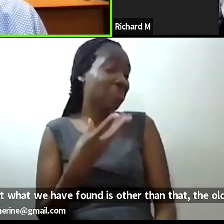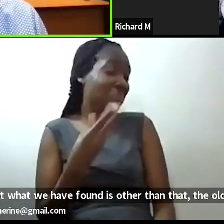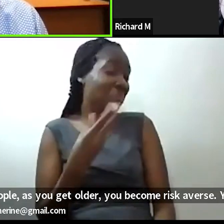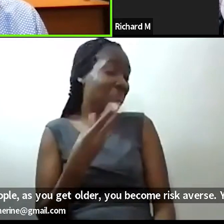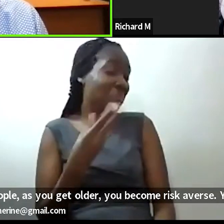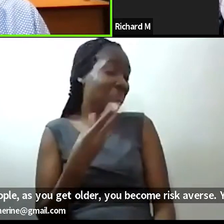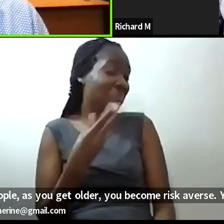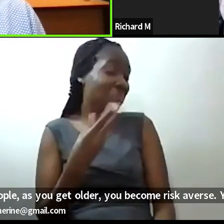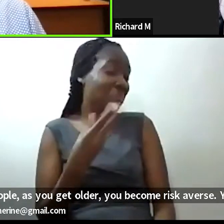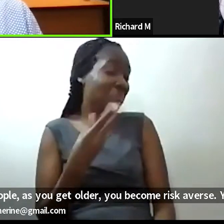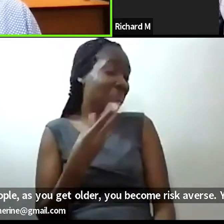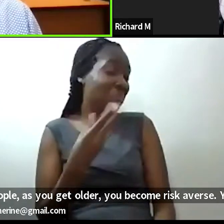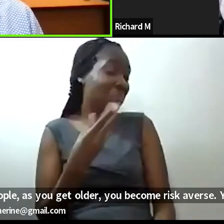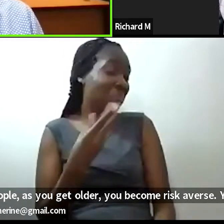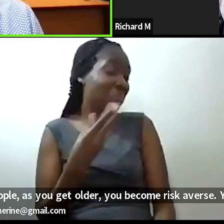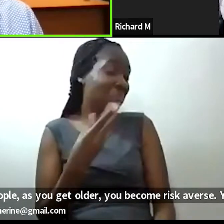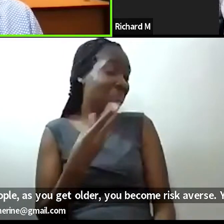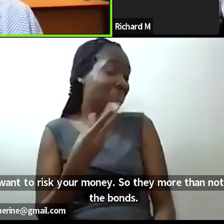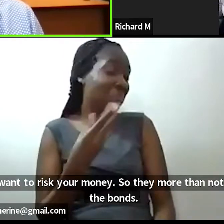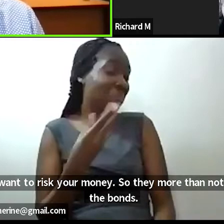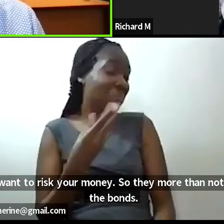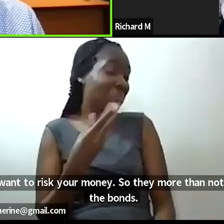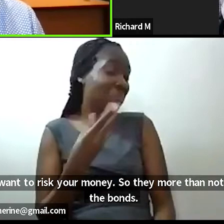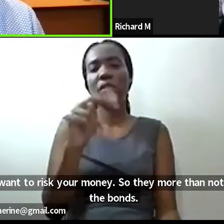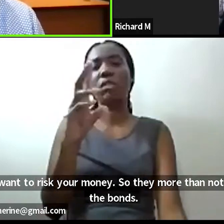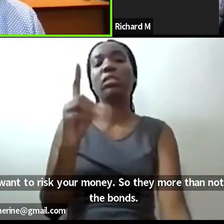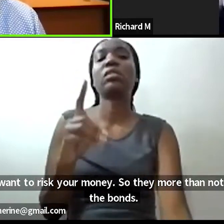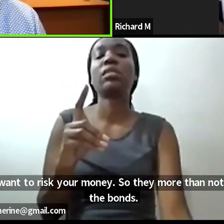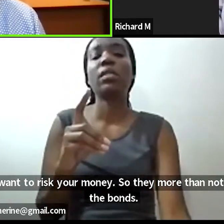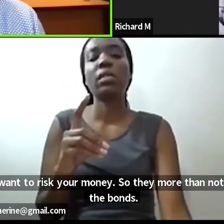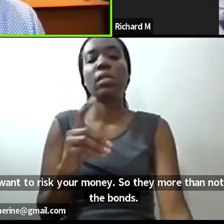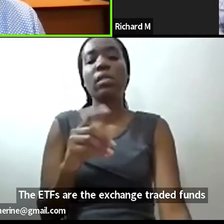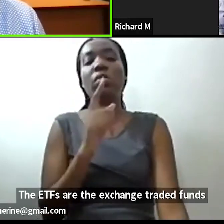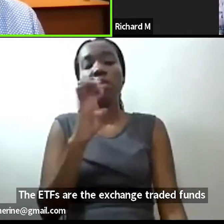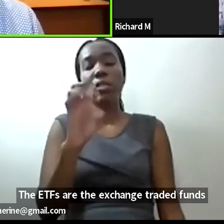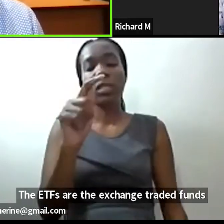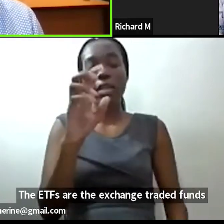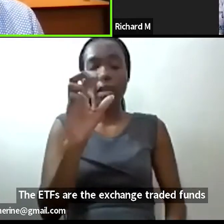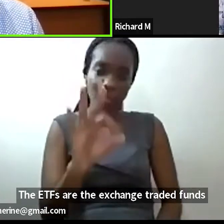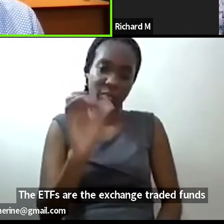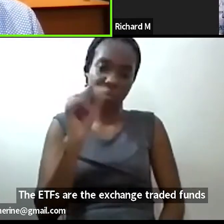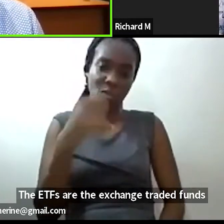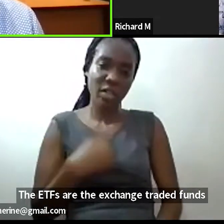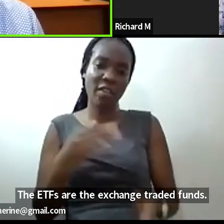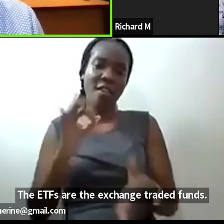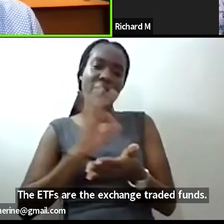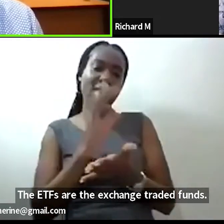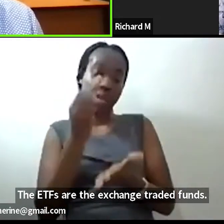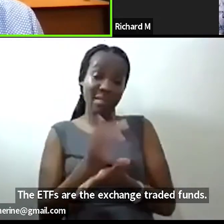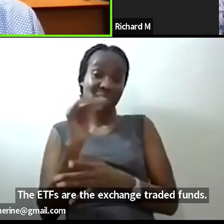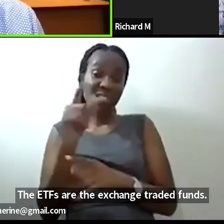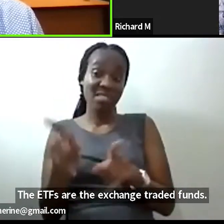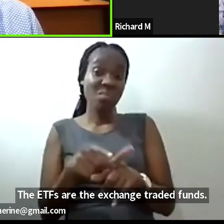go to the bonds. The ETFs are the exchange traded funds. These are also good to invest because,